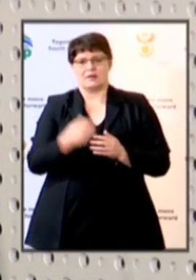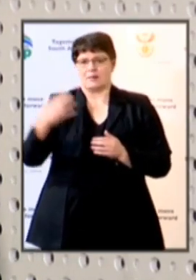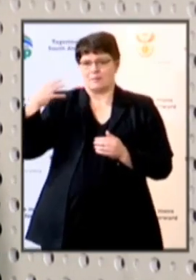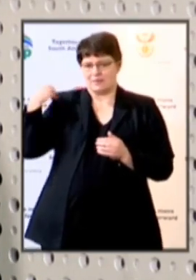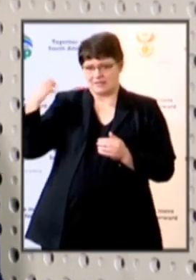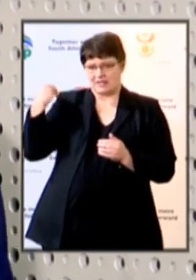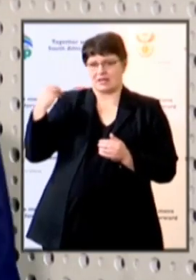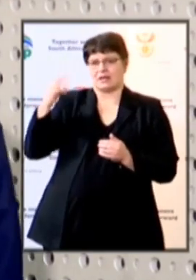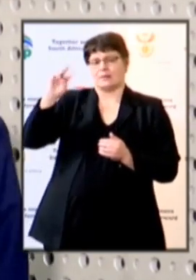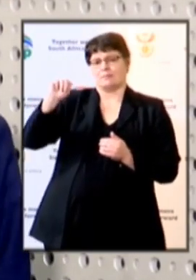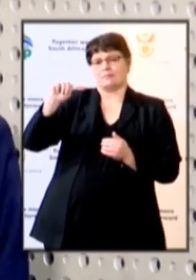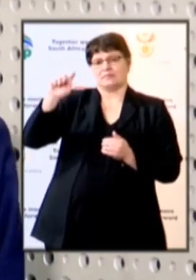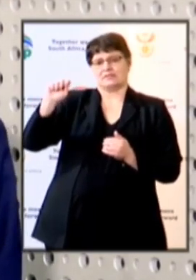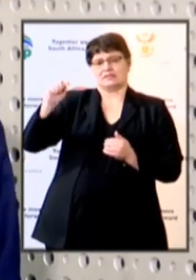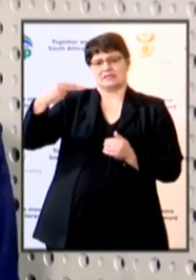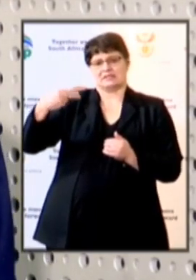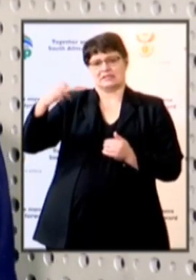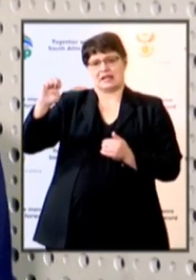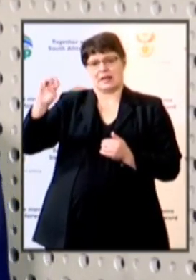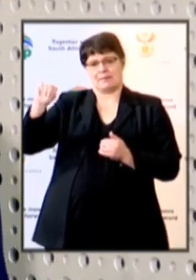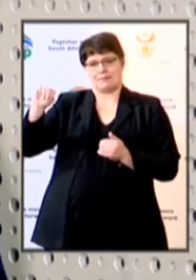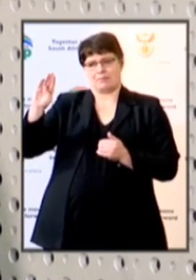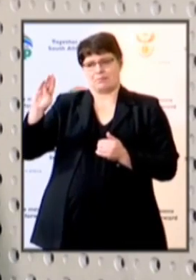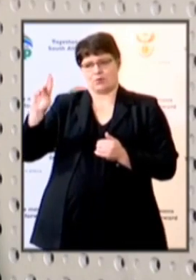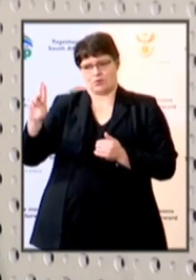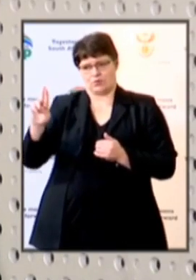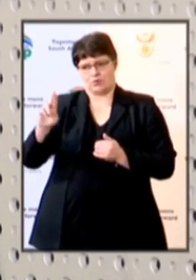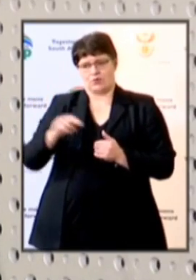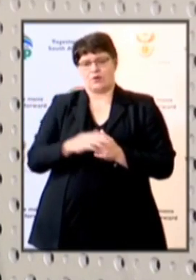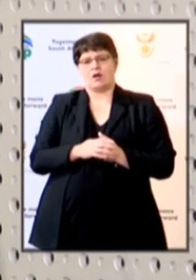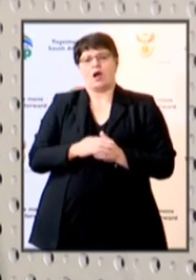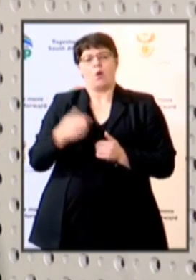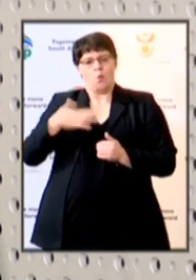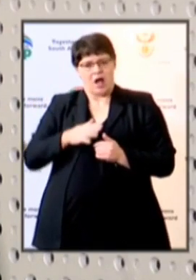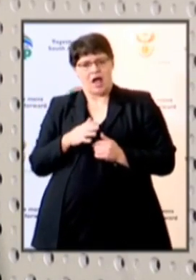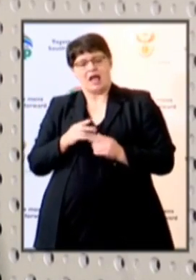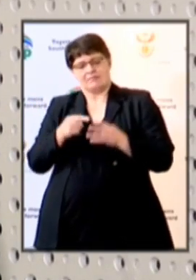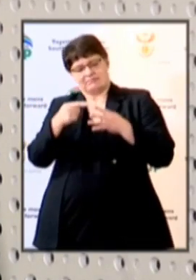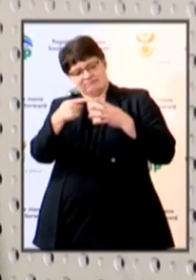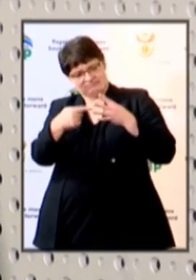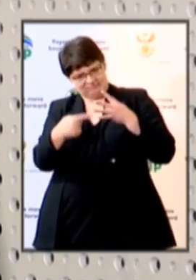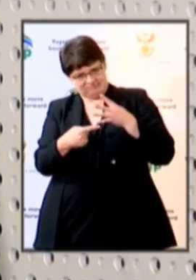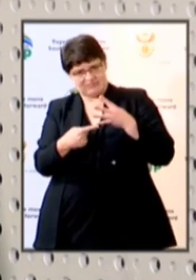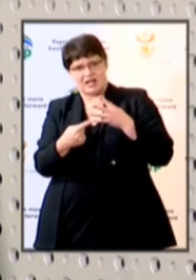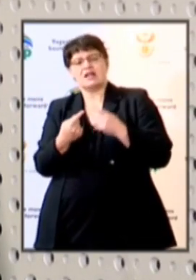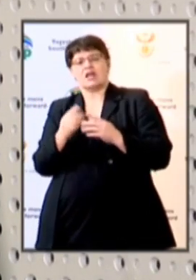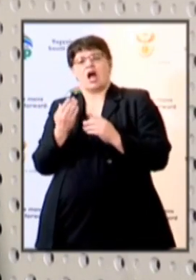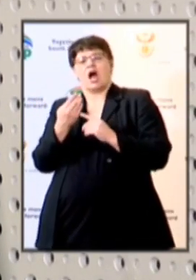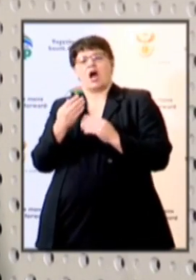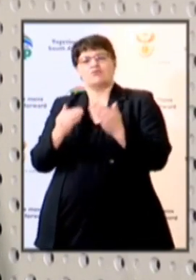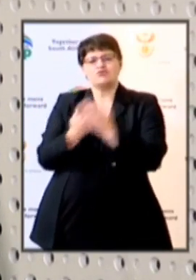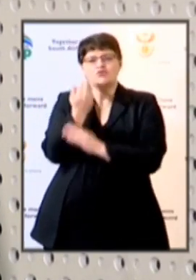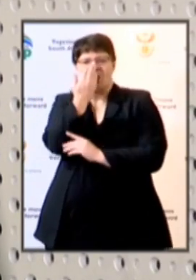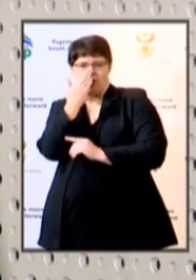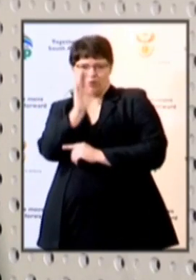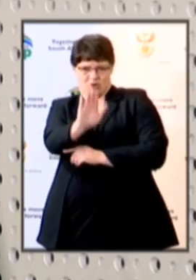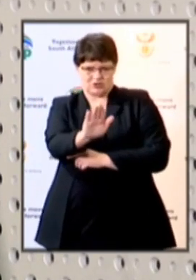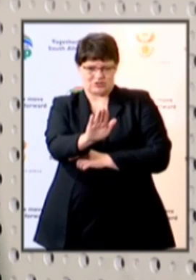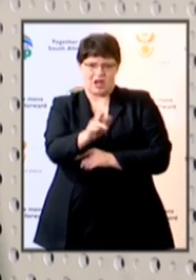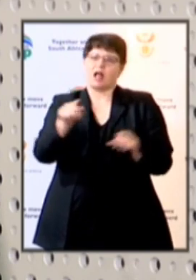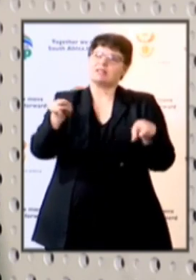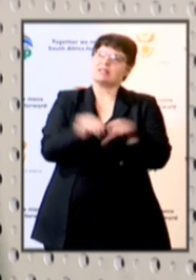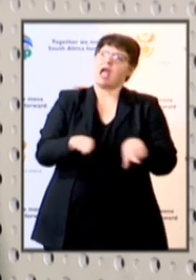Minister Mthembu, that sets out in broad terms the new approach that the President spoke about, that